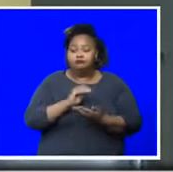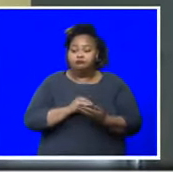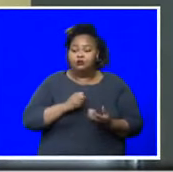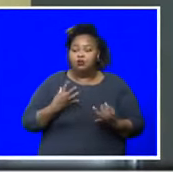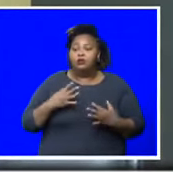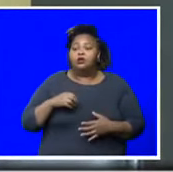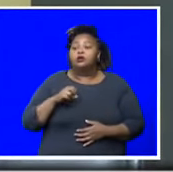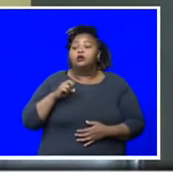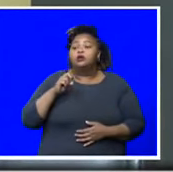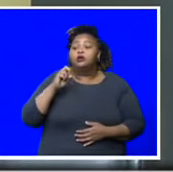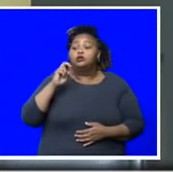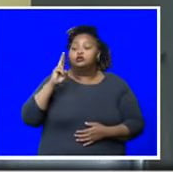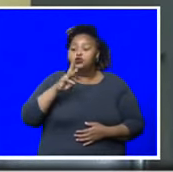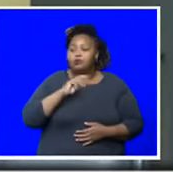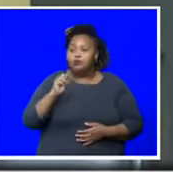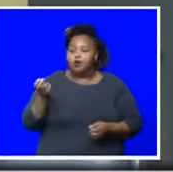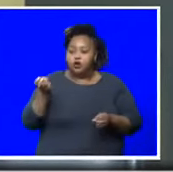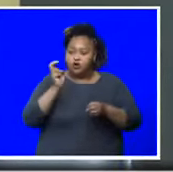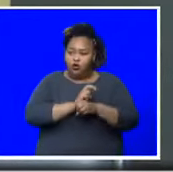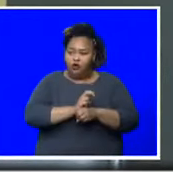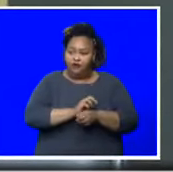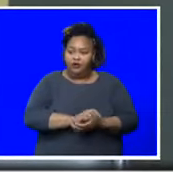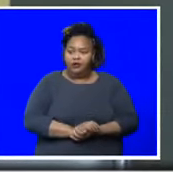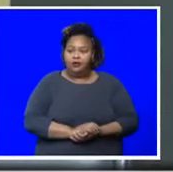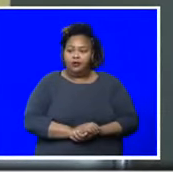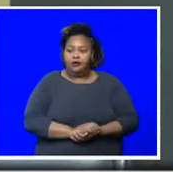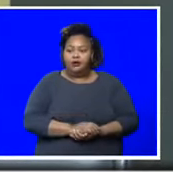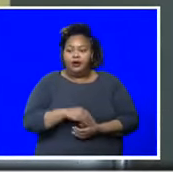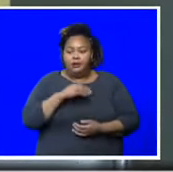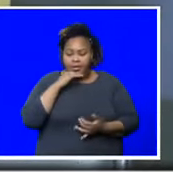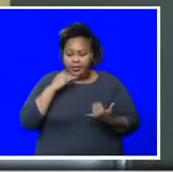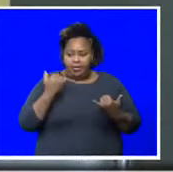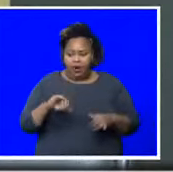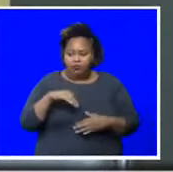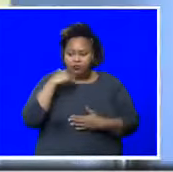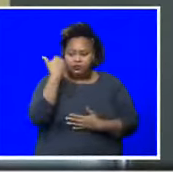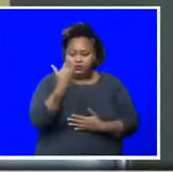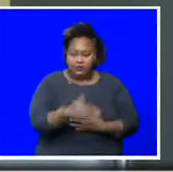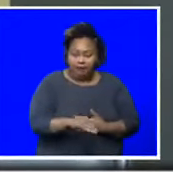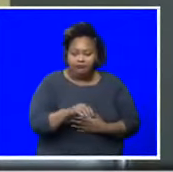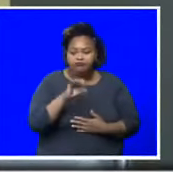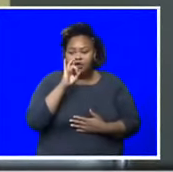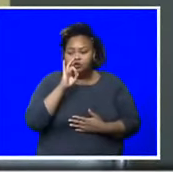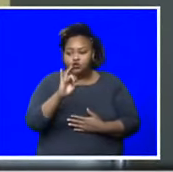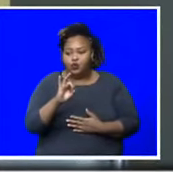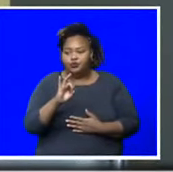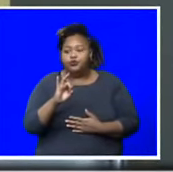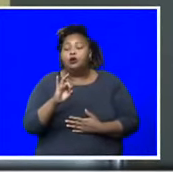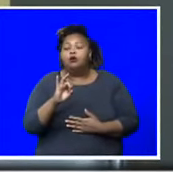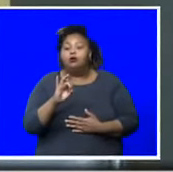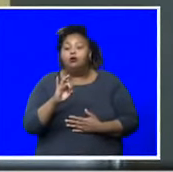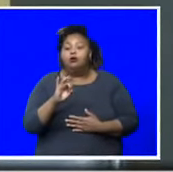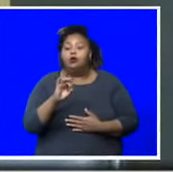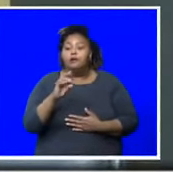date. Look for what he said, sell us and two more payments. Sifike ekugcineni kwalolu hlelo.